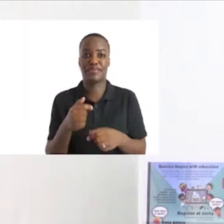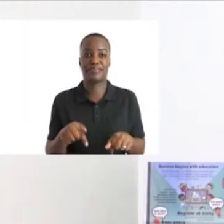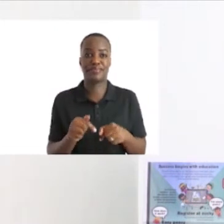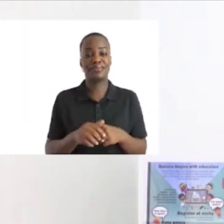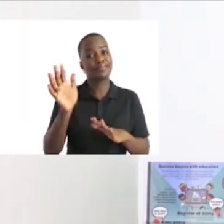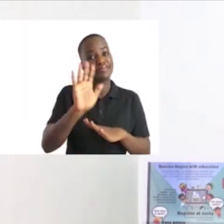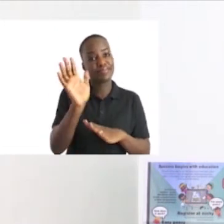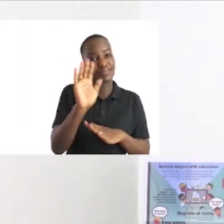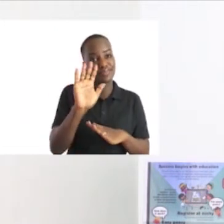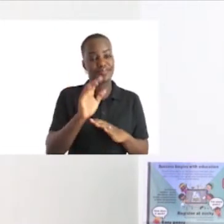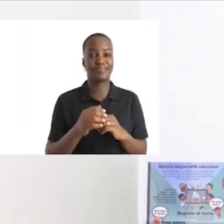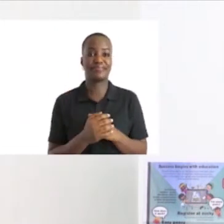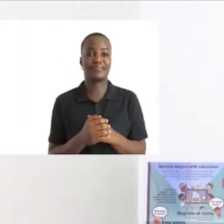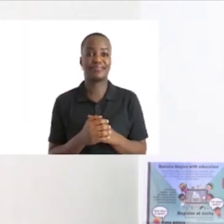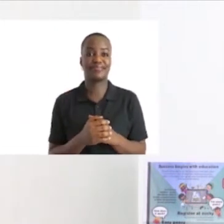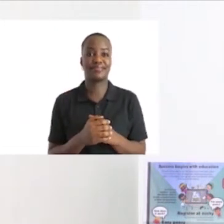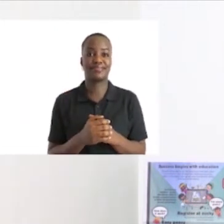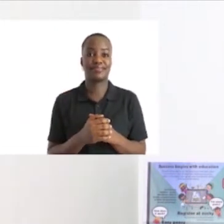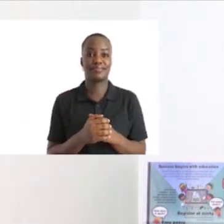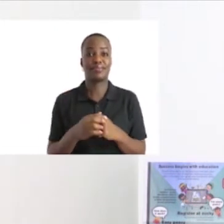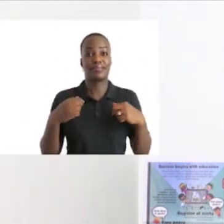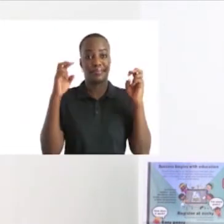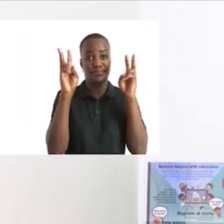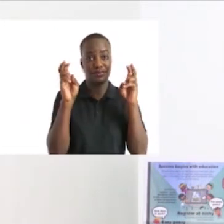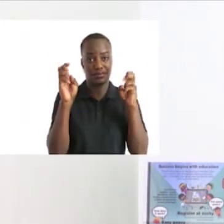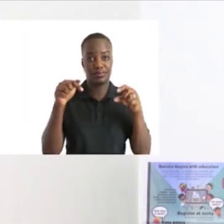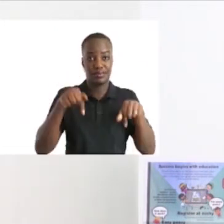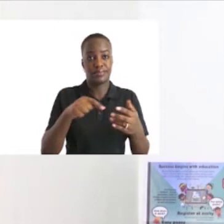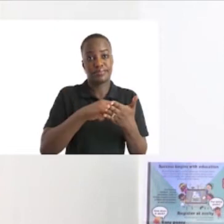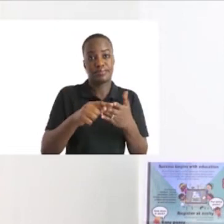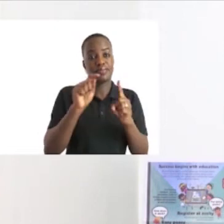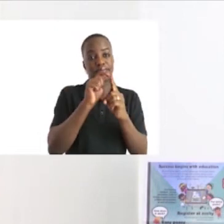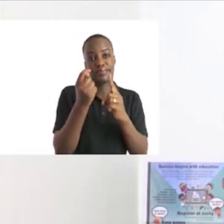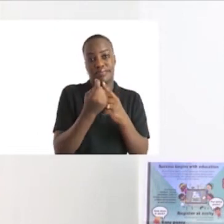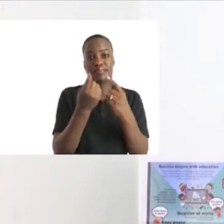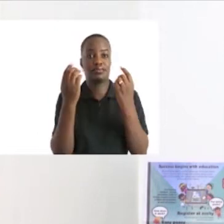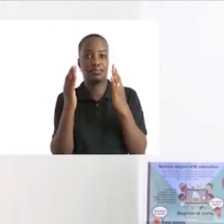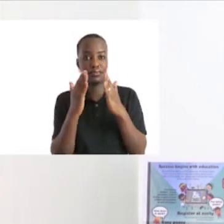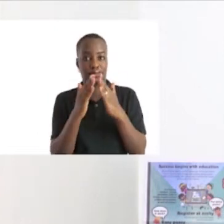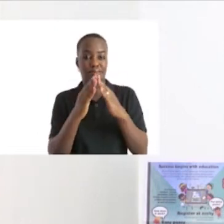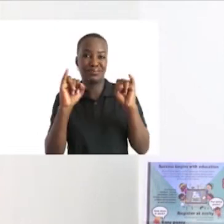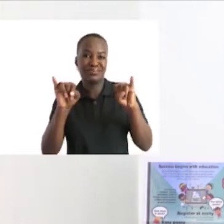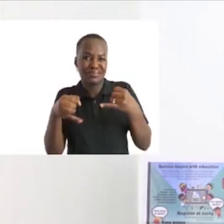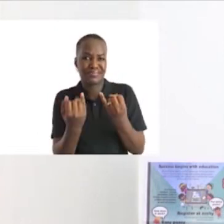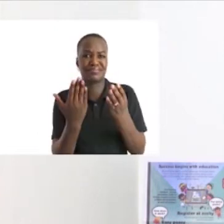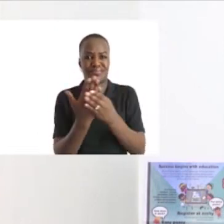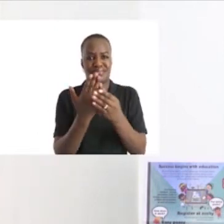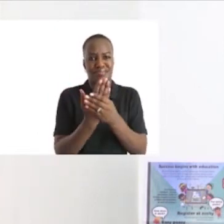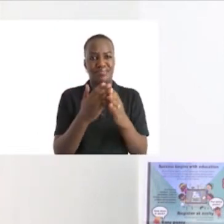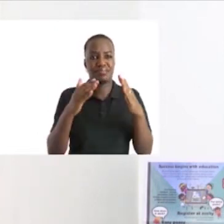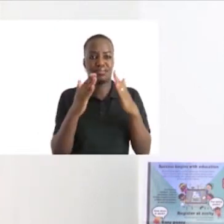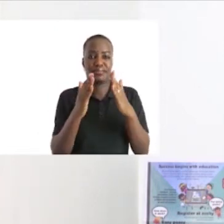Let's say hi to everyone at home. Our theme this week is traditional and modern house and